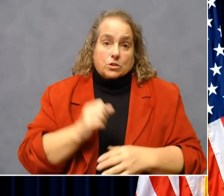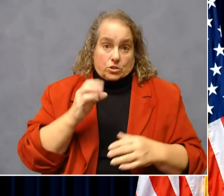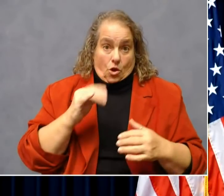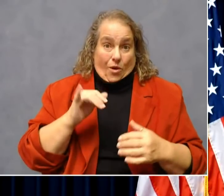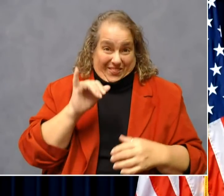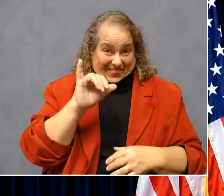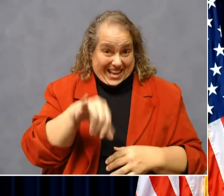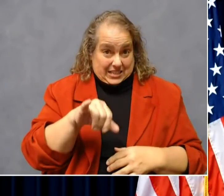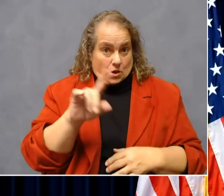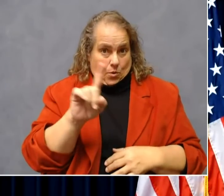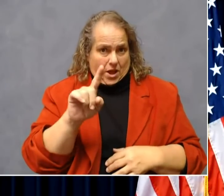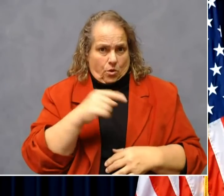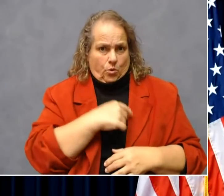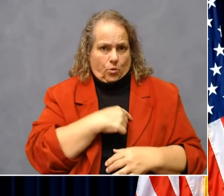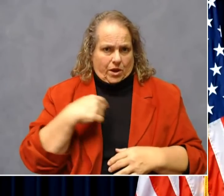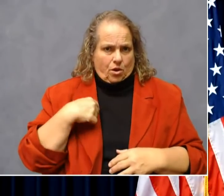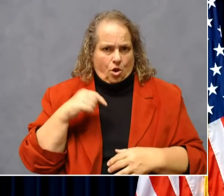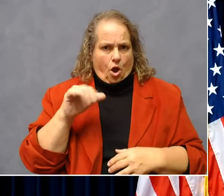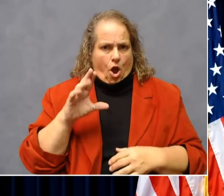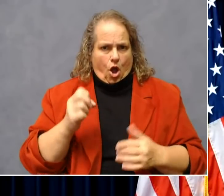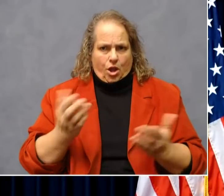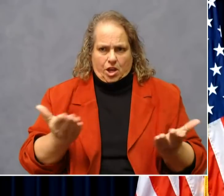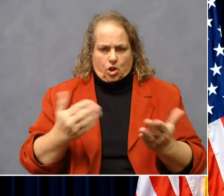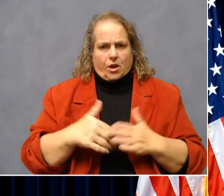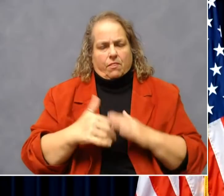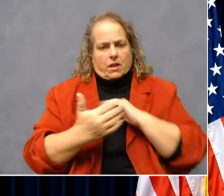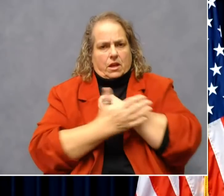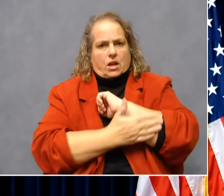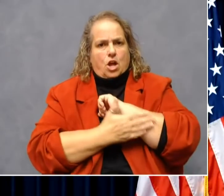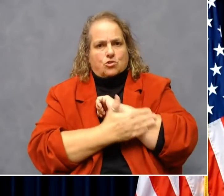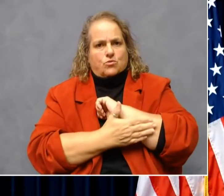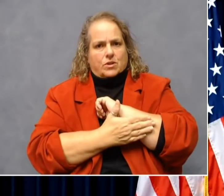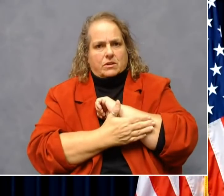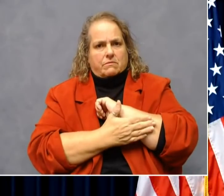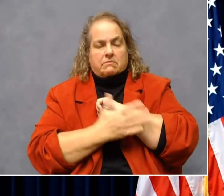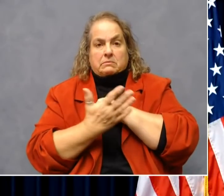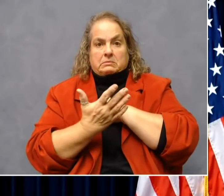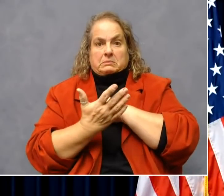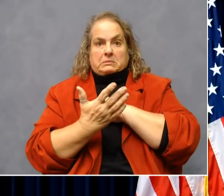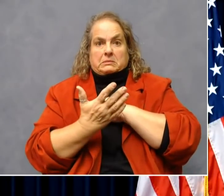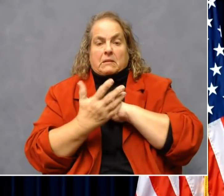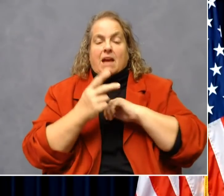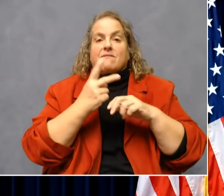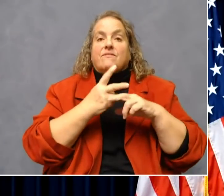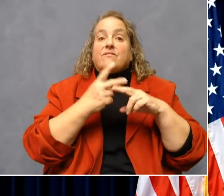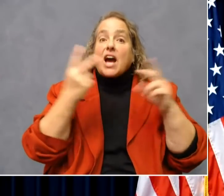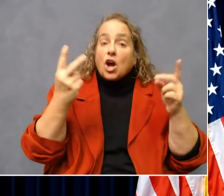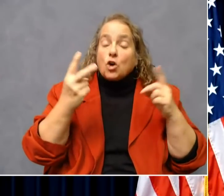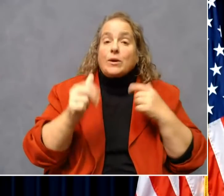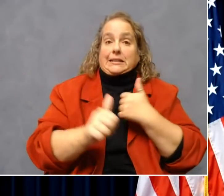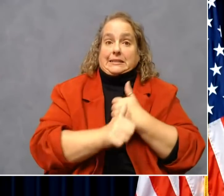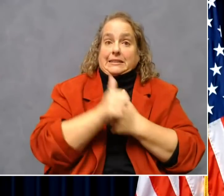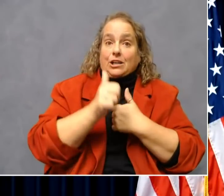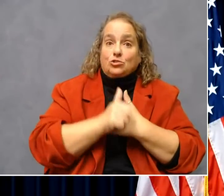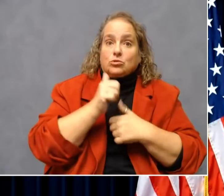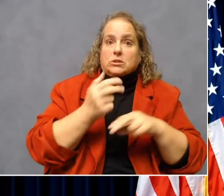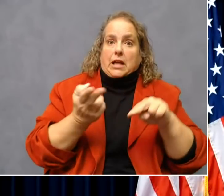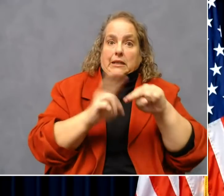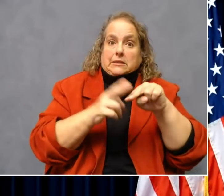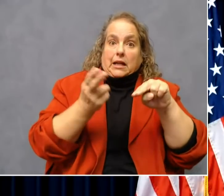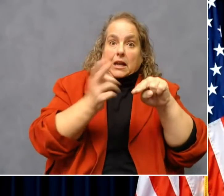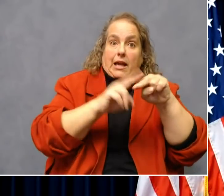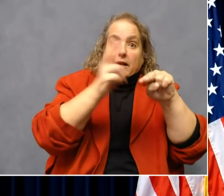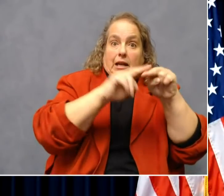country. Dangerous, escalating place that they keep predicting is going to get worse before it gets better. But here in Kentucky, we